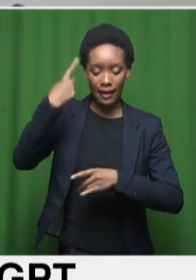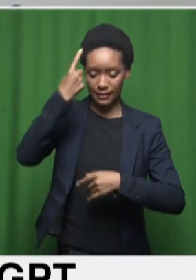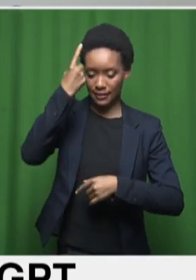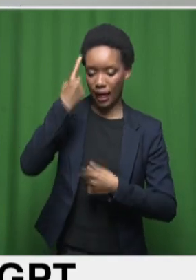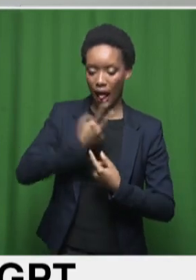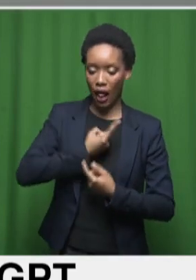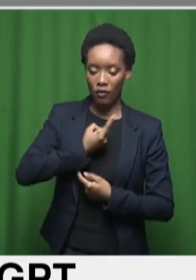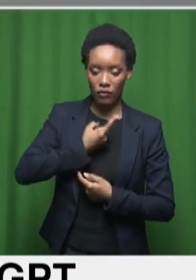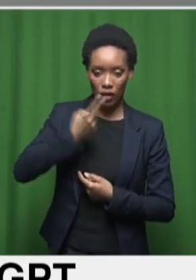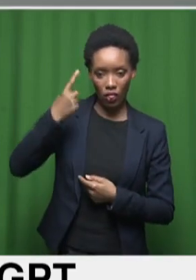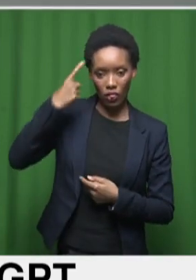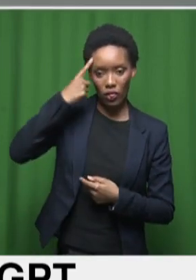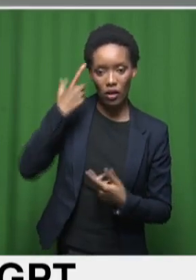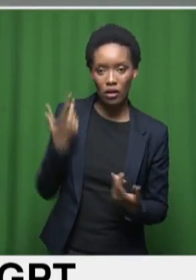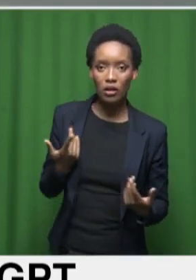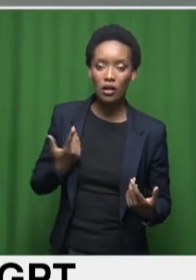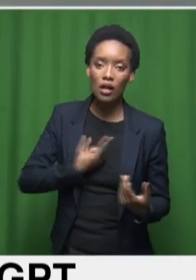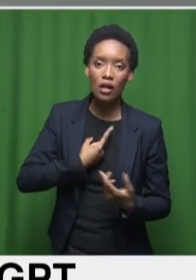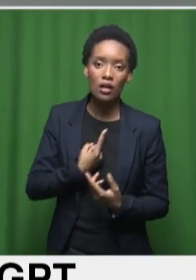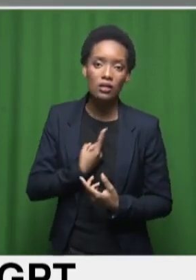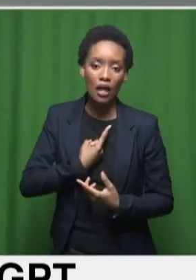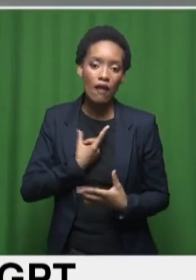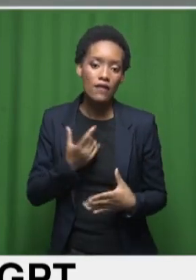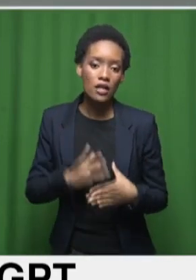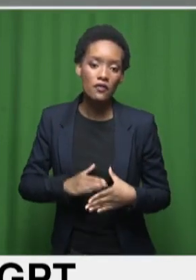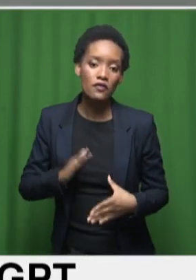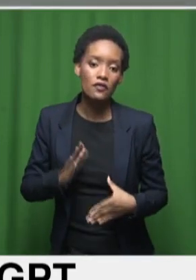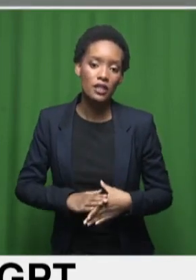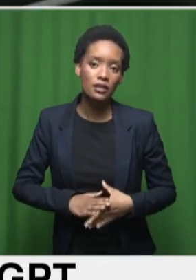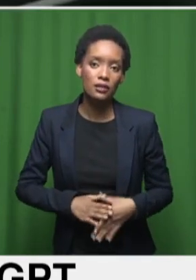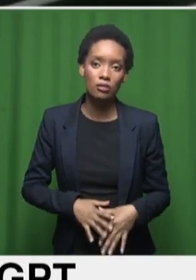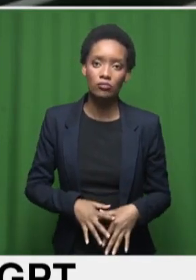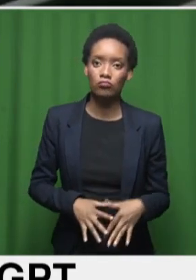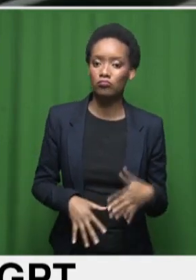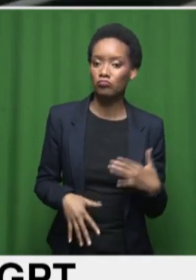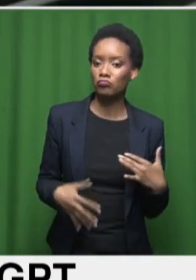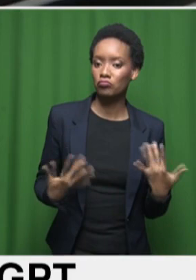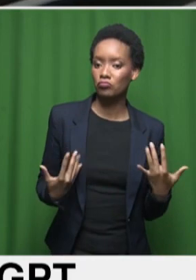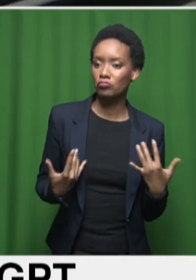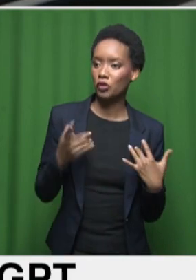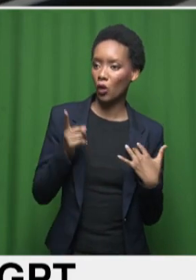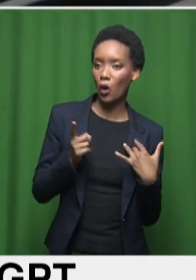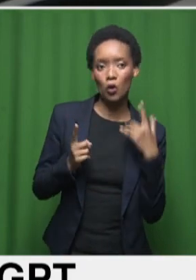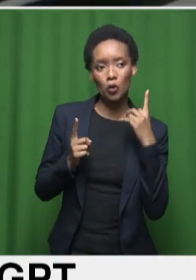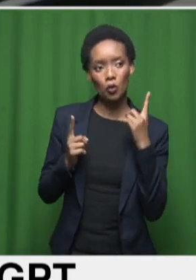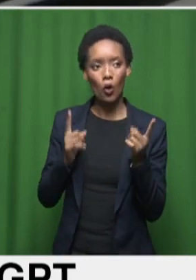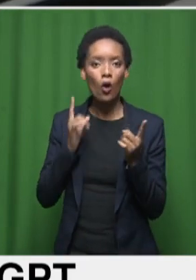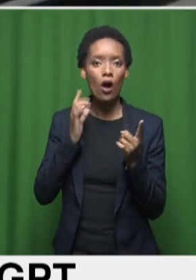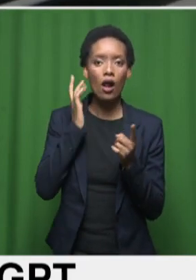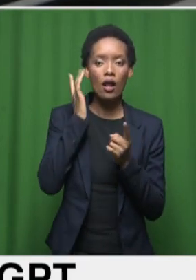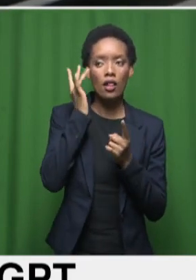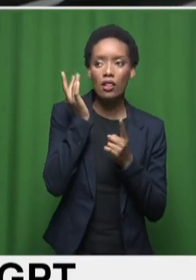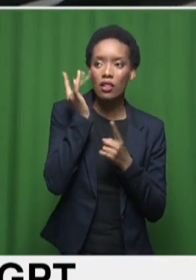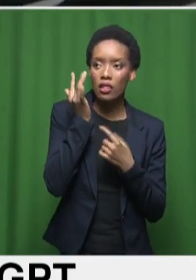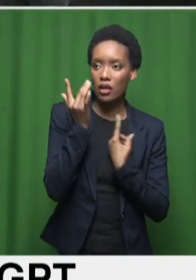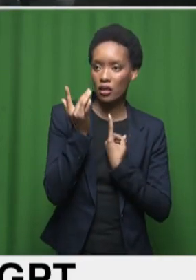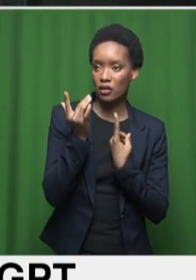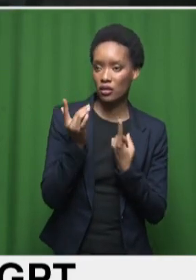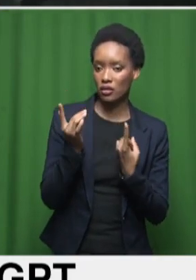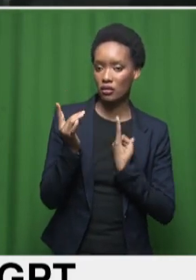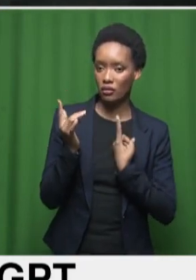themselves, to reason, to do, to kind of put 1, 2 together and give you something that